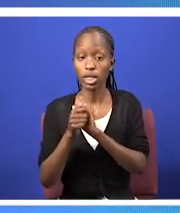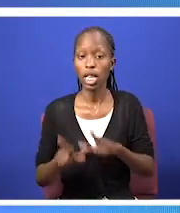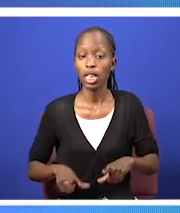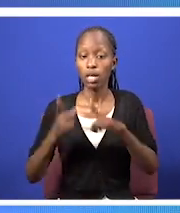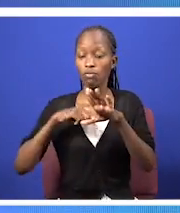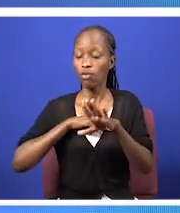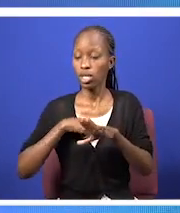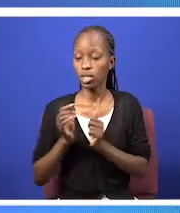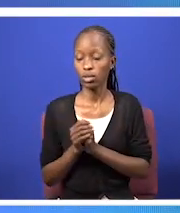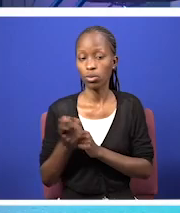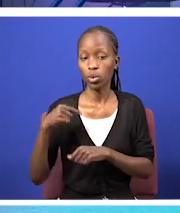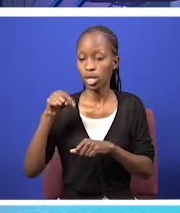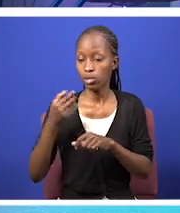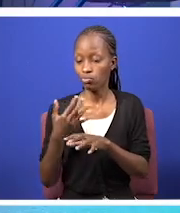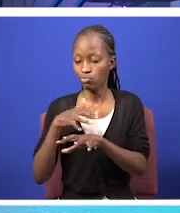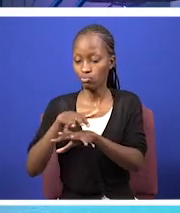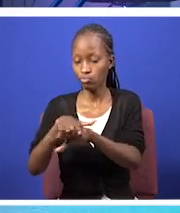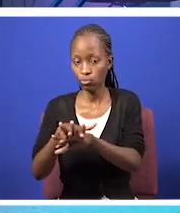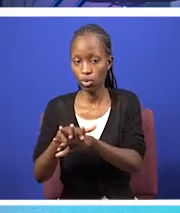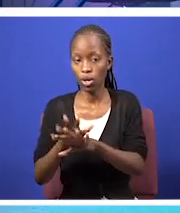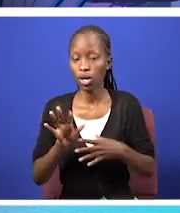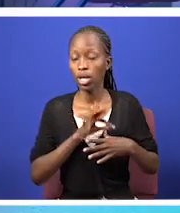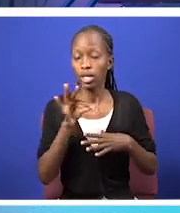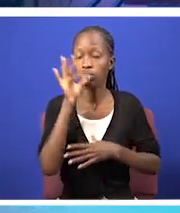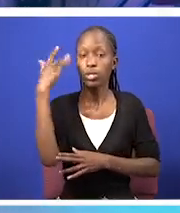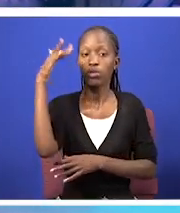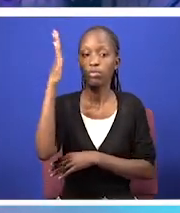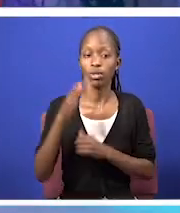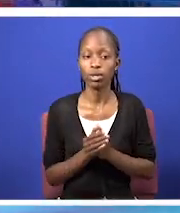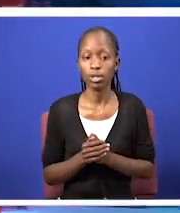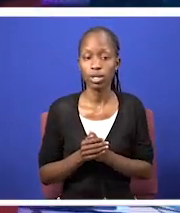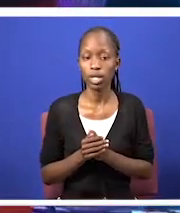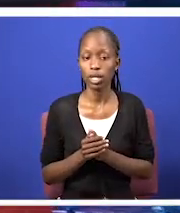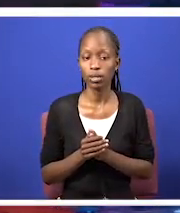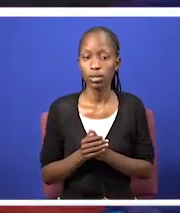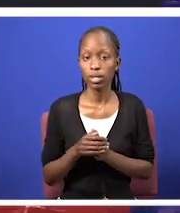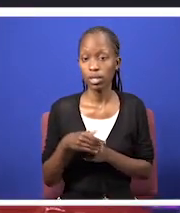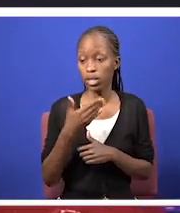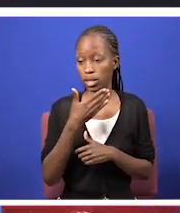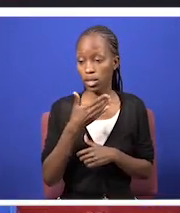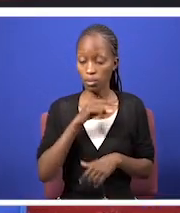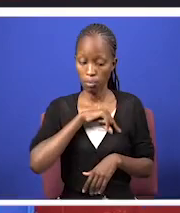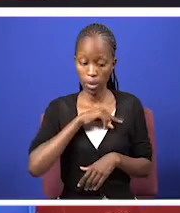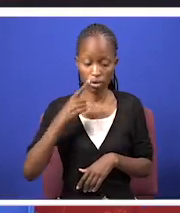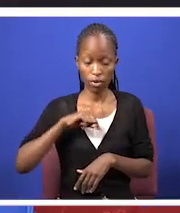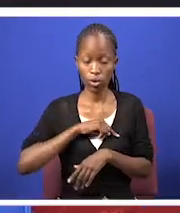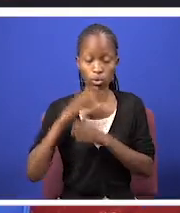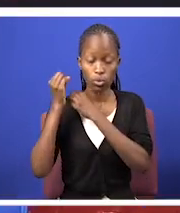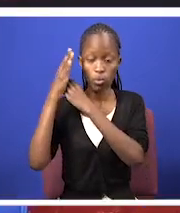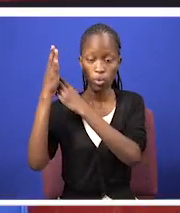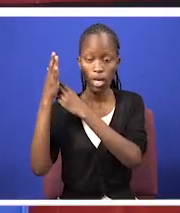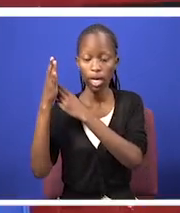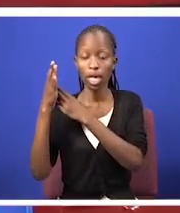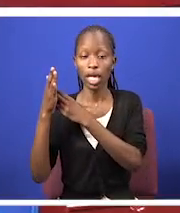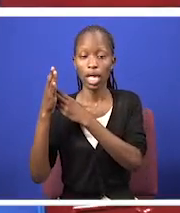with the Spirit of God. You didn't hear me in Romania or Namibia. It is in our interests to obey and